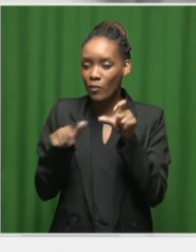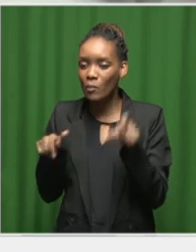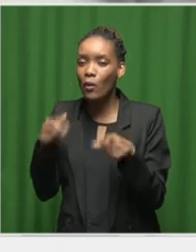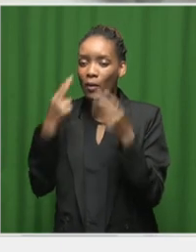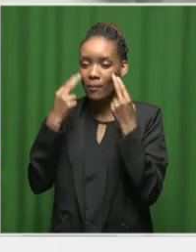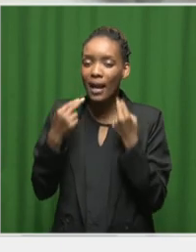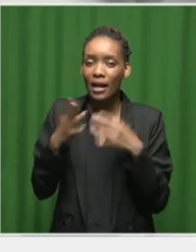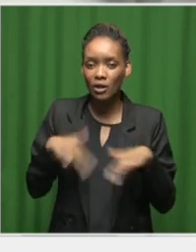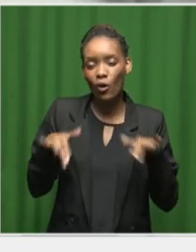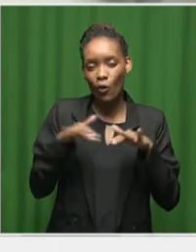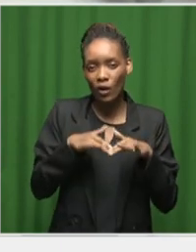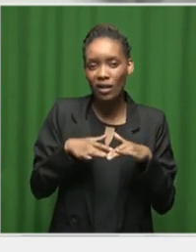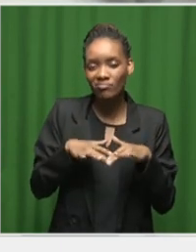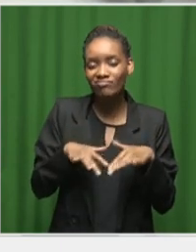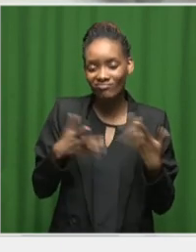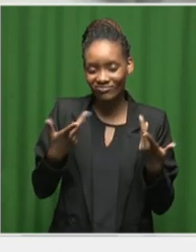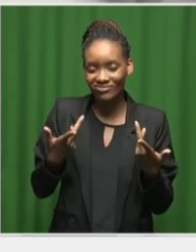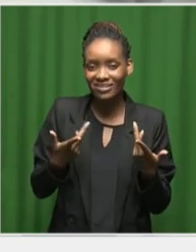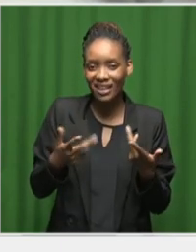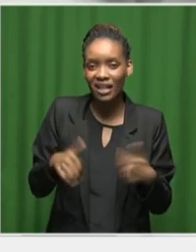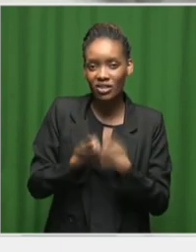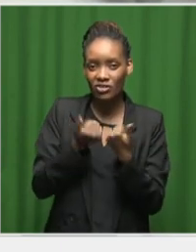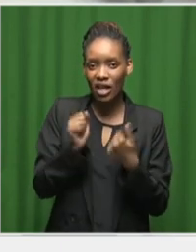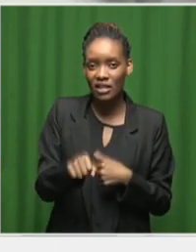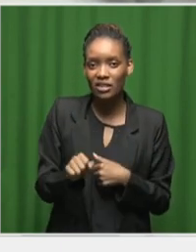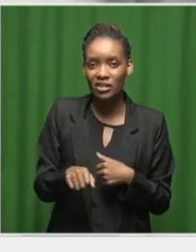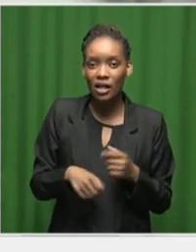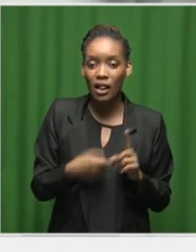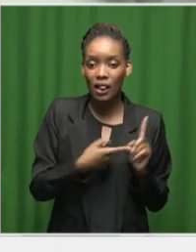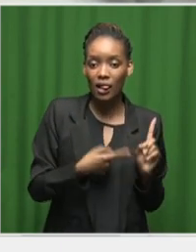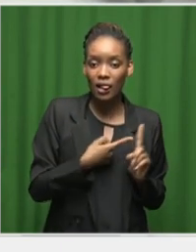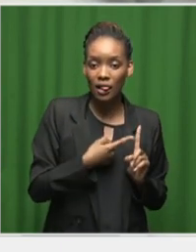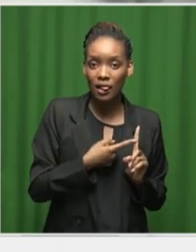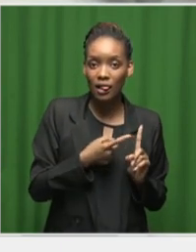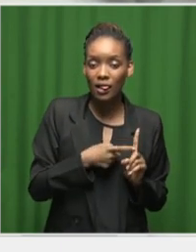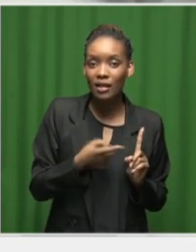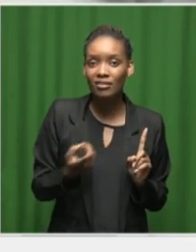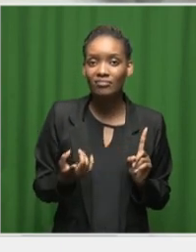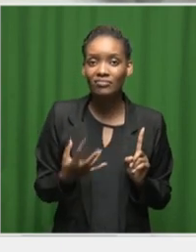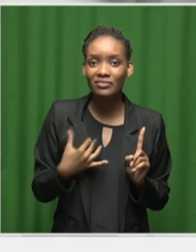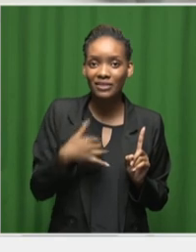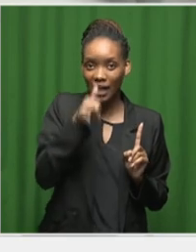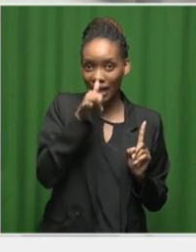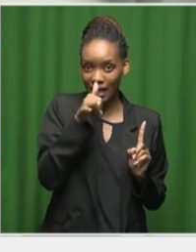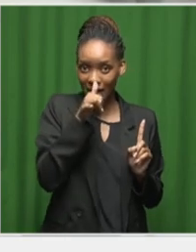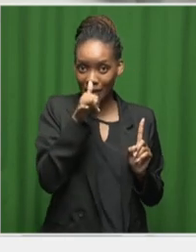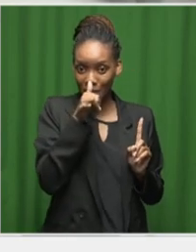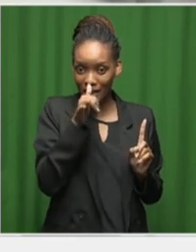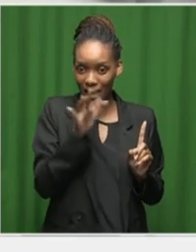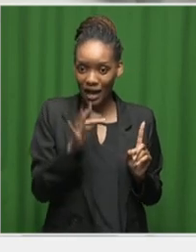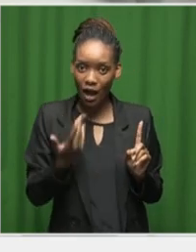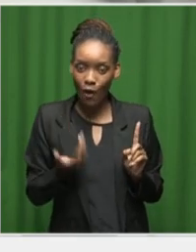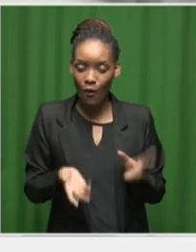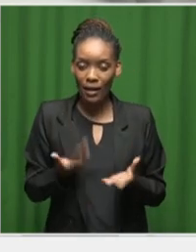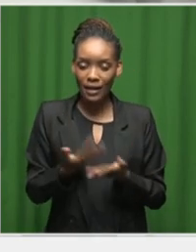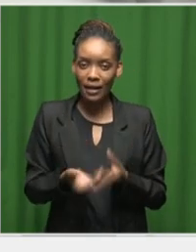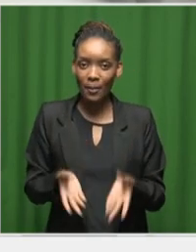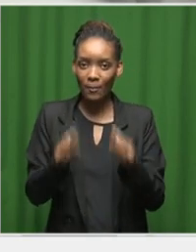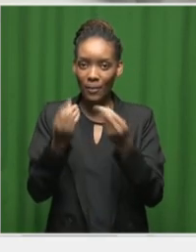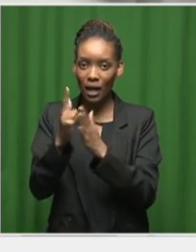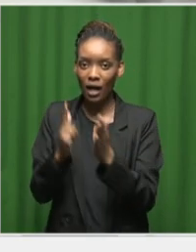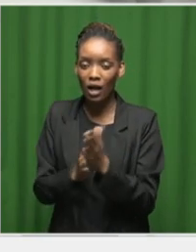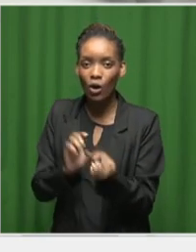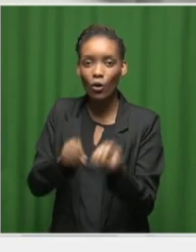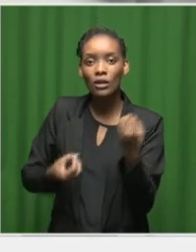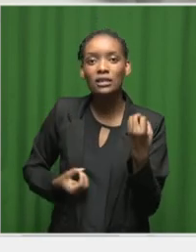fact, he will tell you that he had to become a criminal to get his law degree to become a judge, because he had